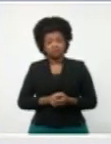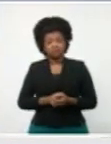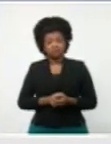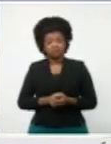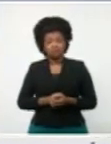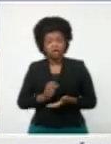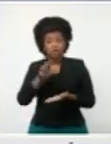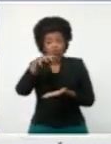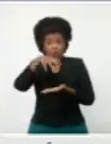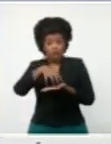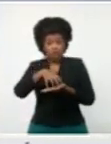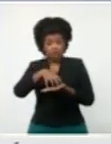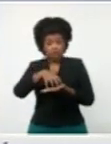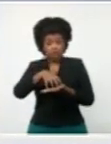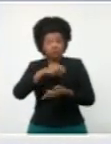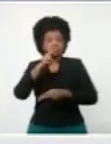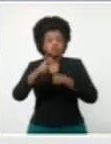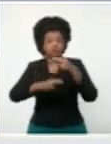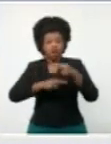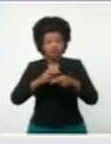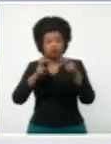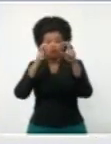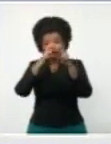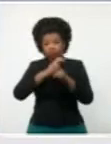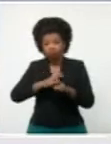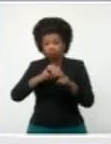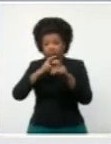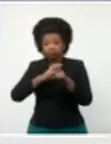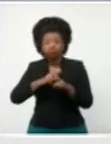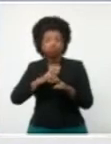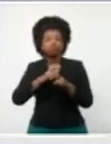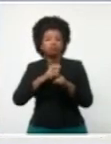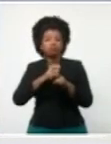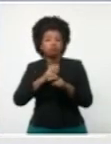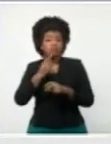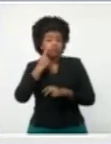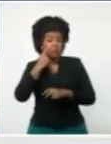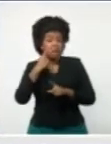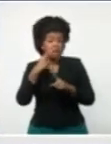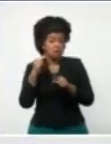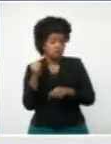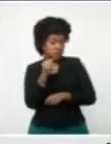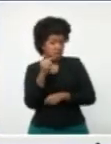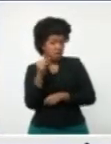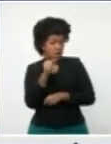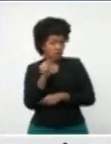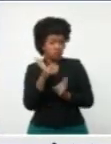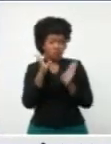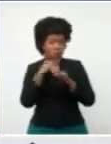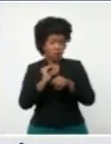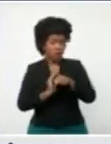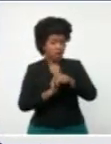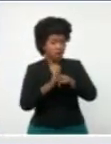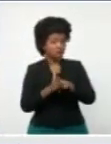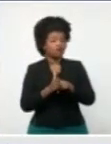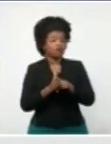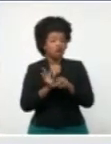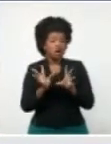is why we have one case today that has as a source of infection abroad.